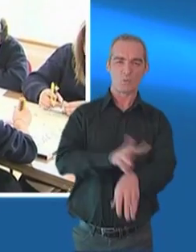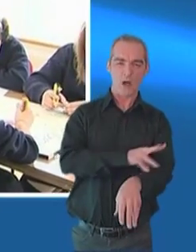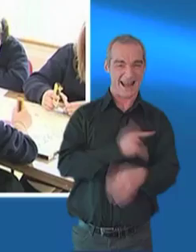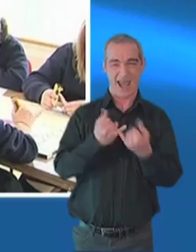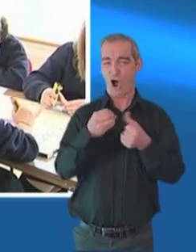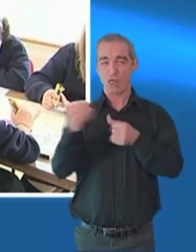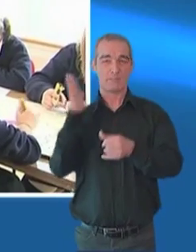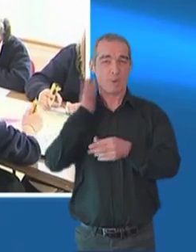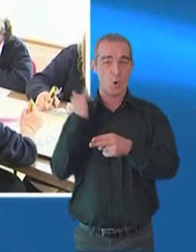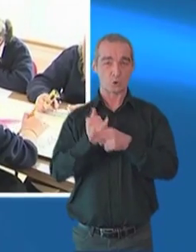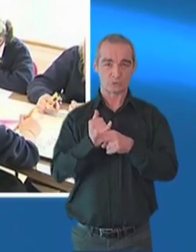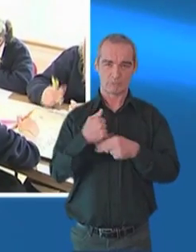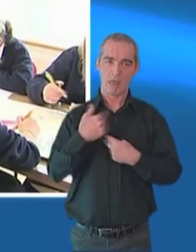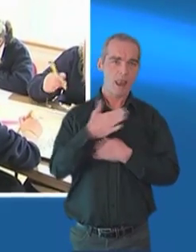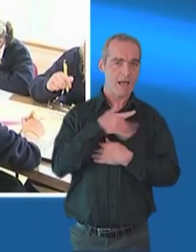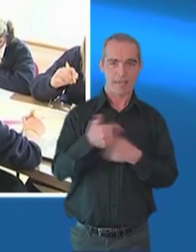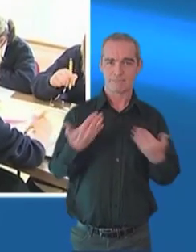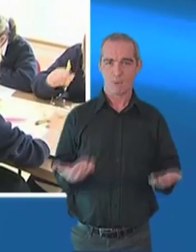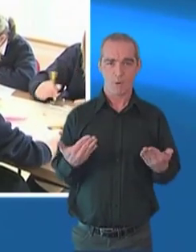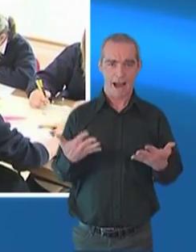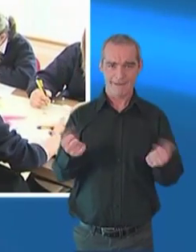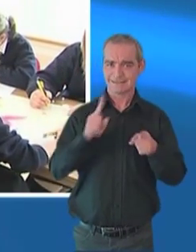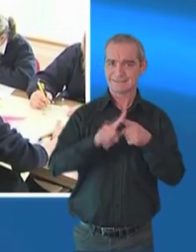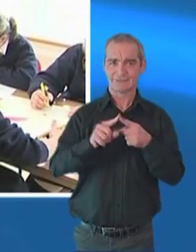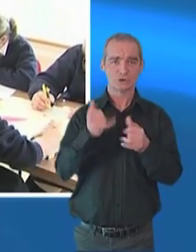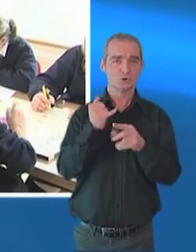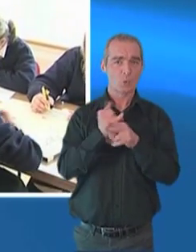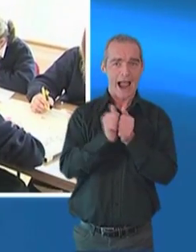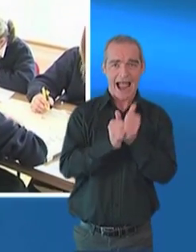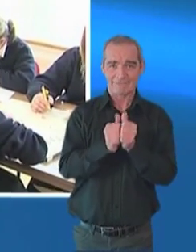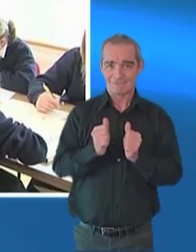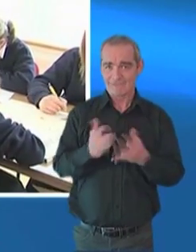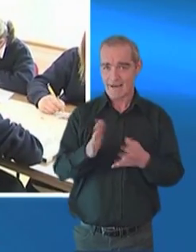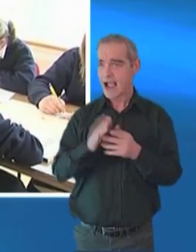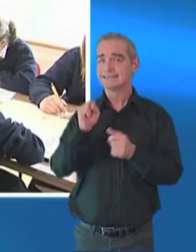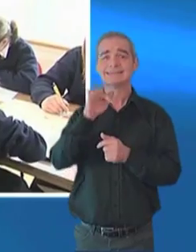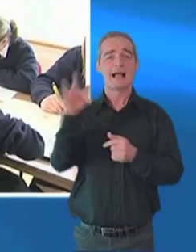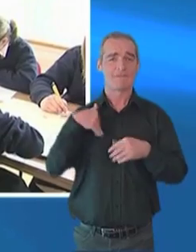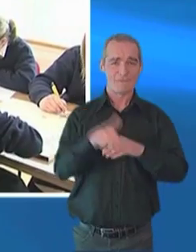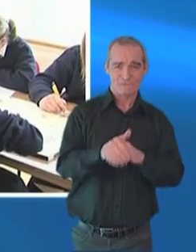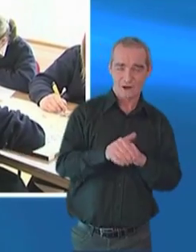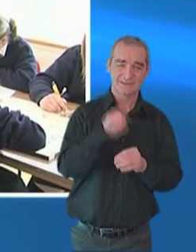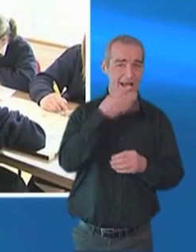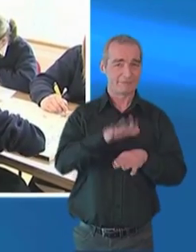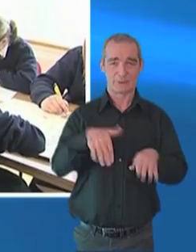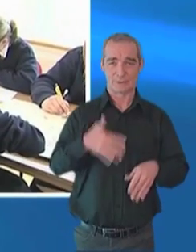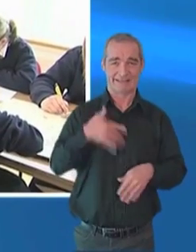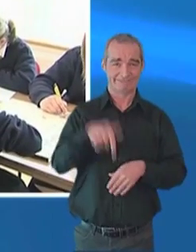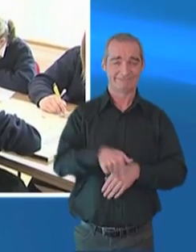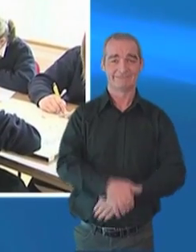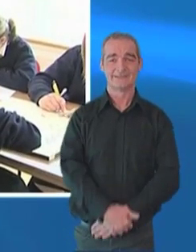after a while, like any other boarding school. I actually love it at the moment. There's a lot of after-school activities available. The staff are very